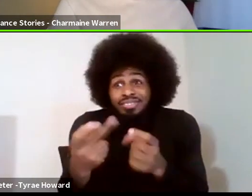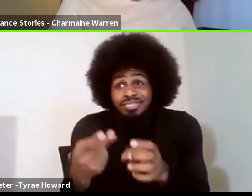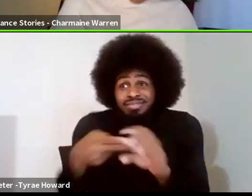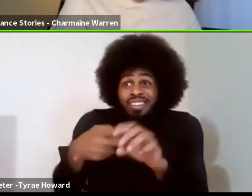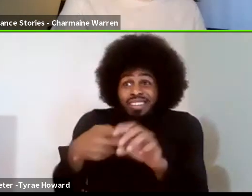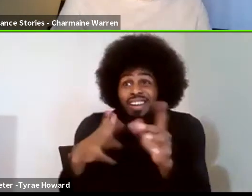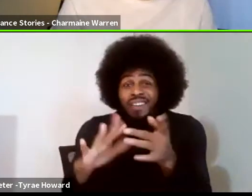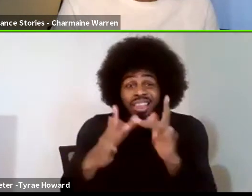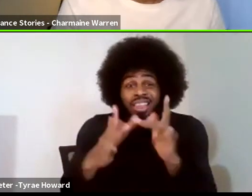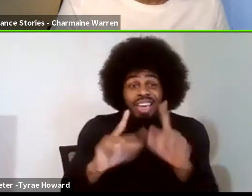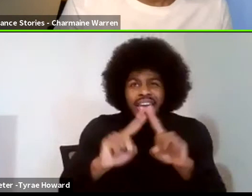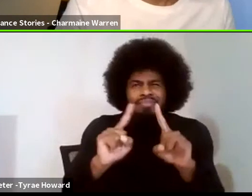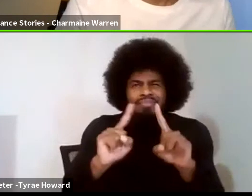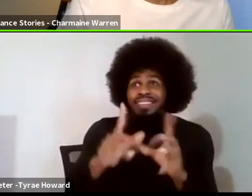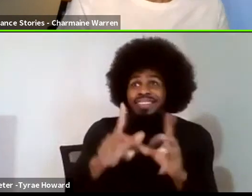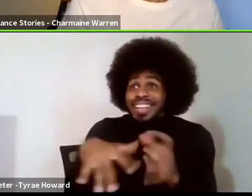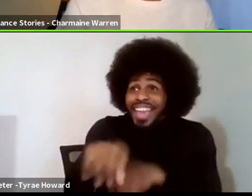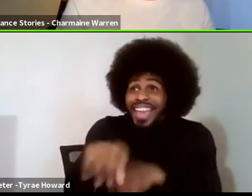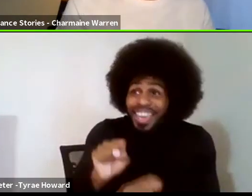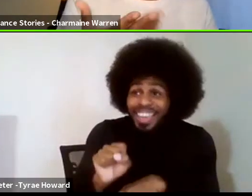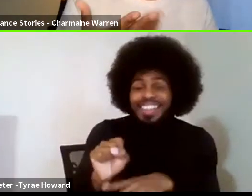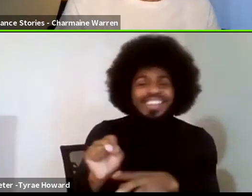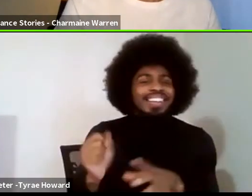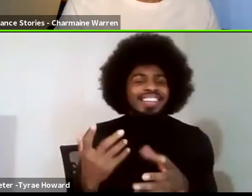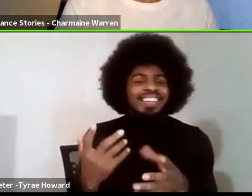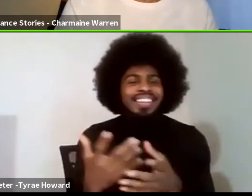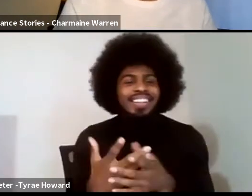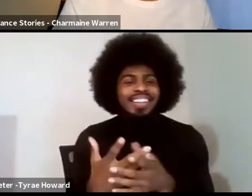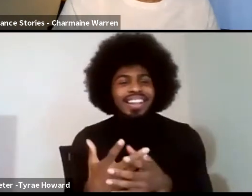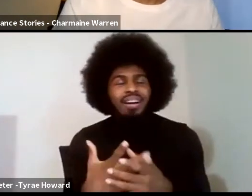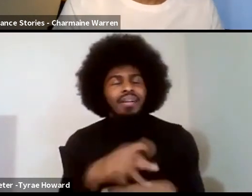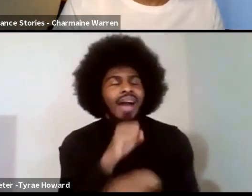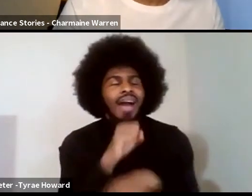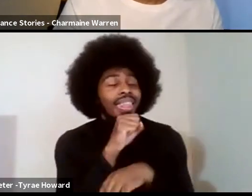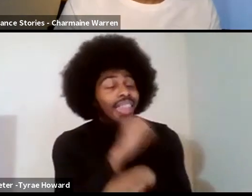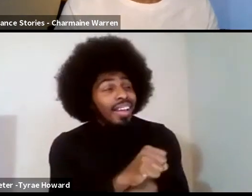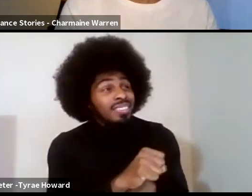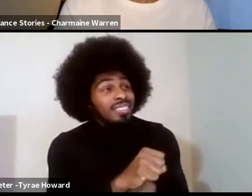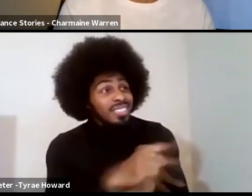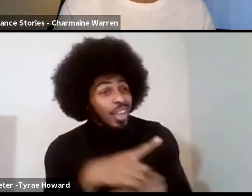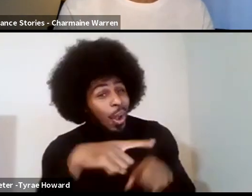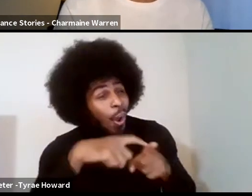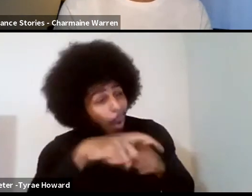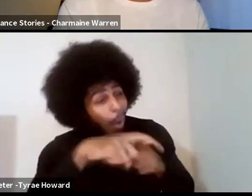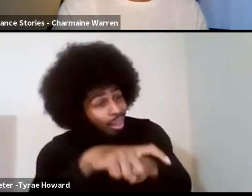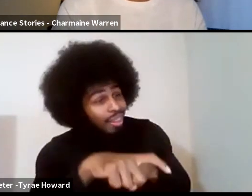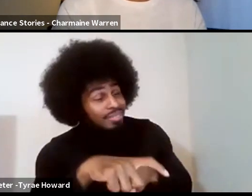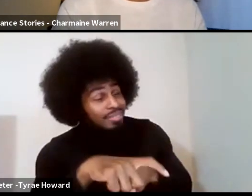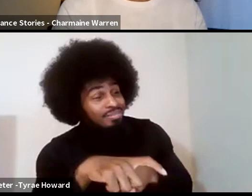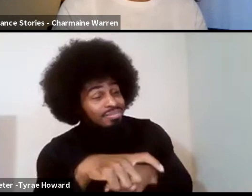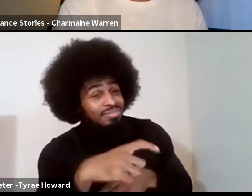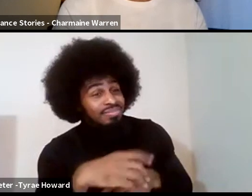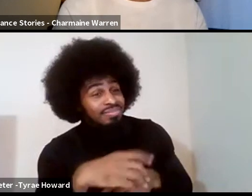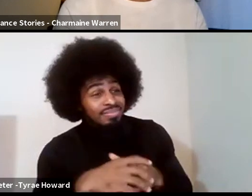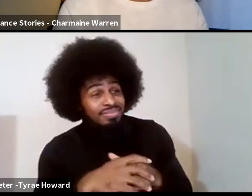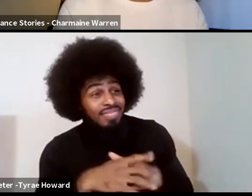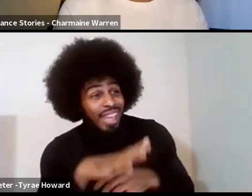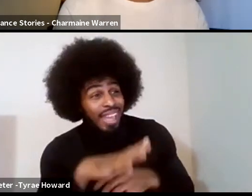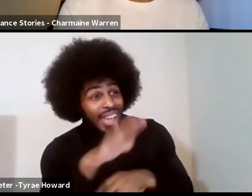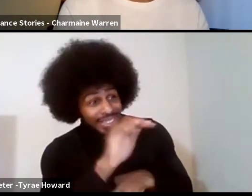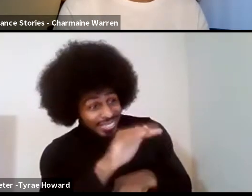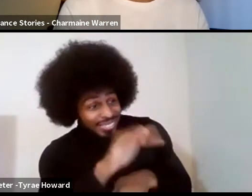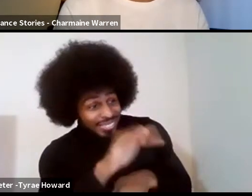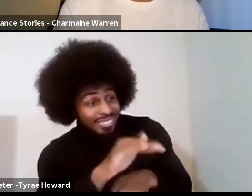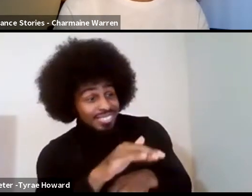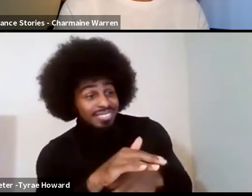But I love it. Call him and ask him. Because Jamal was in Bill T, just